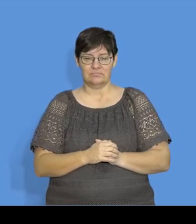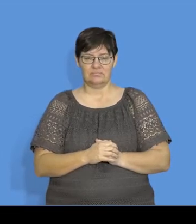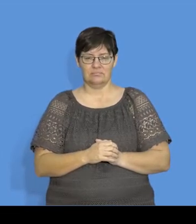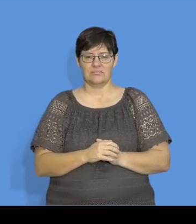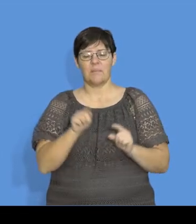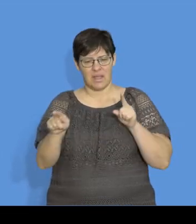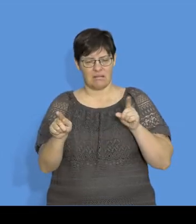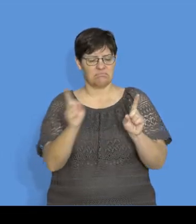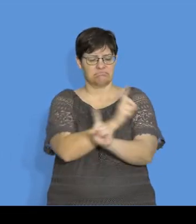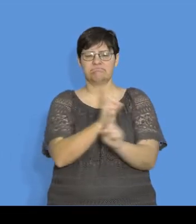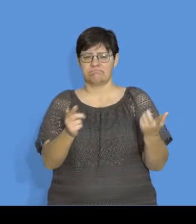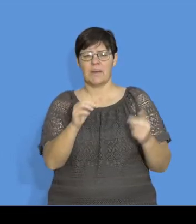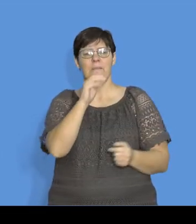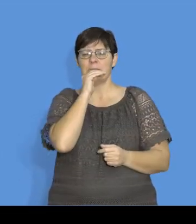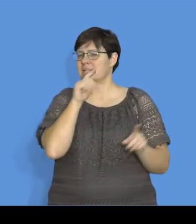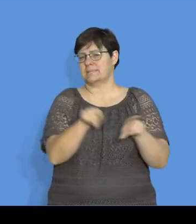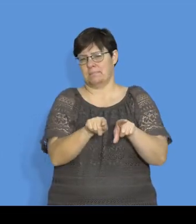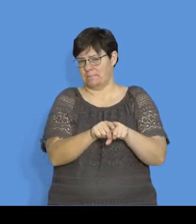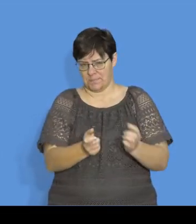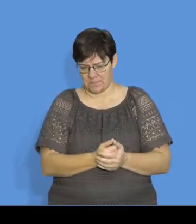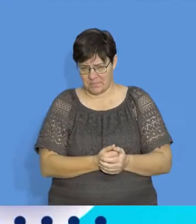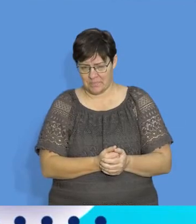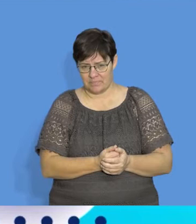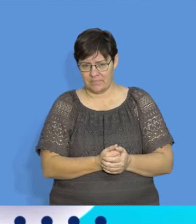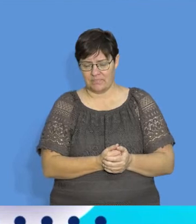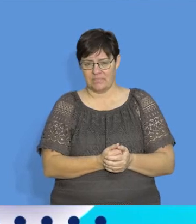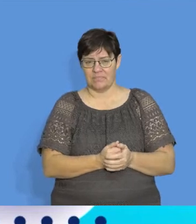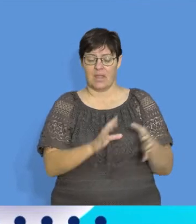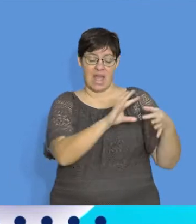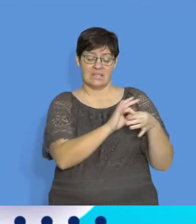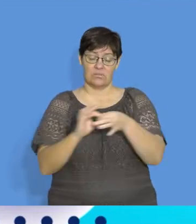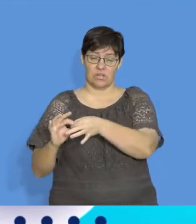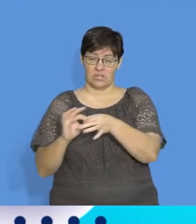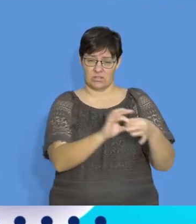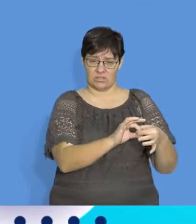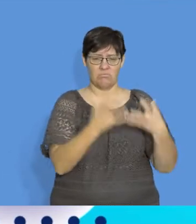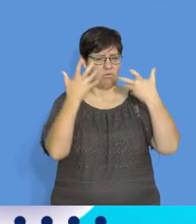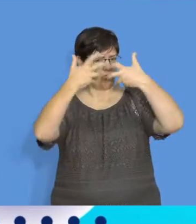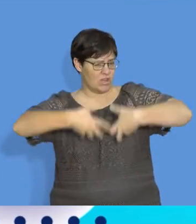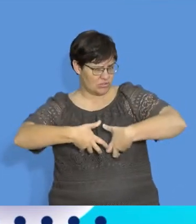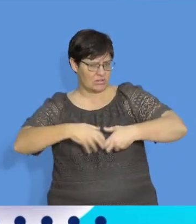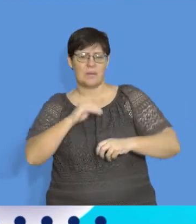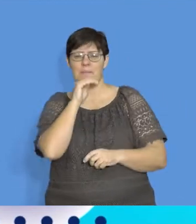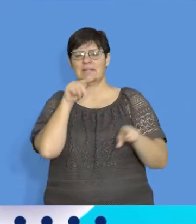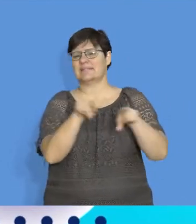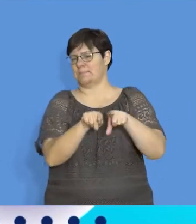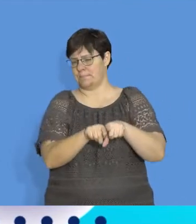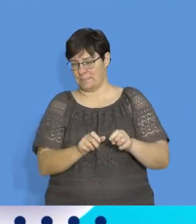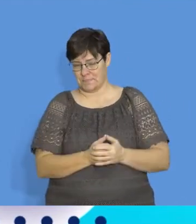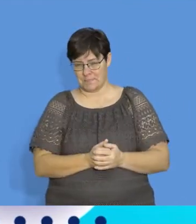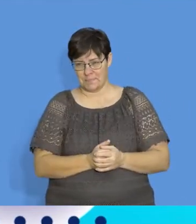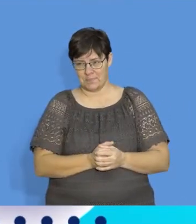correlation. Interchanging the two means exactly the same thing. Association, associated, correlations, just exactly the same